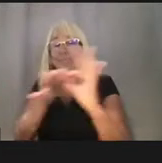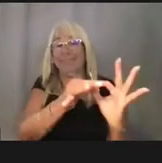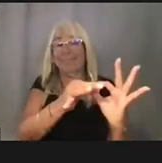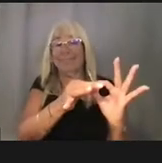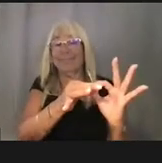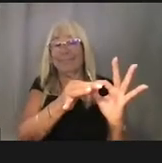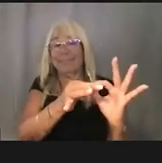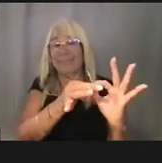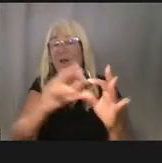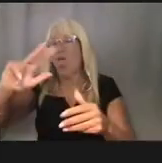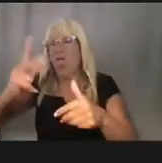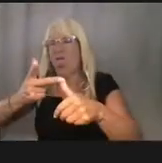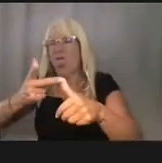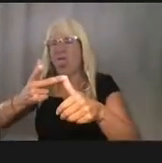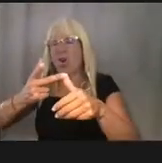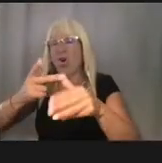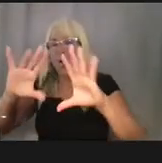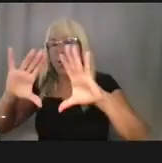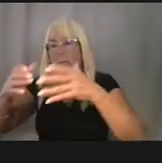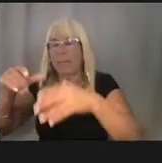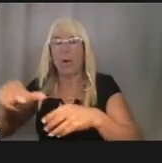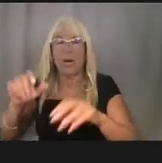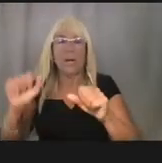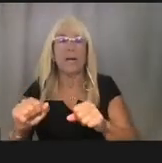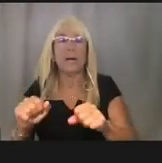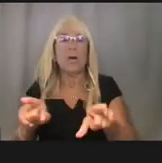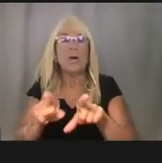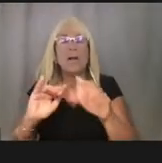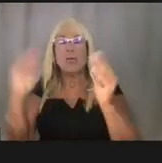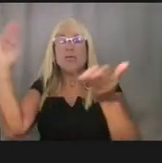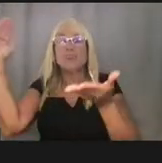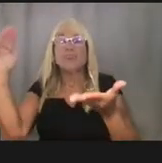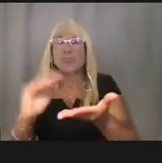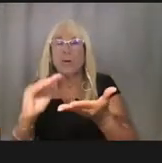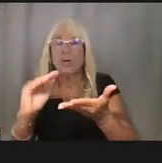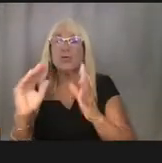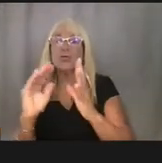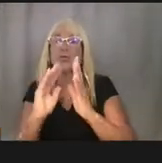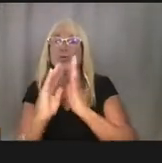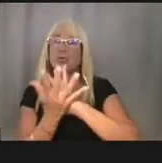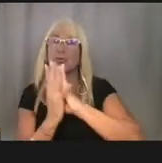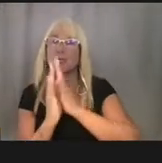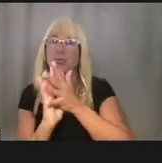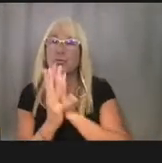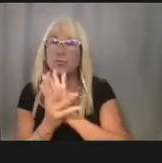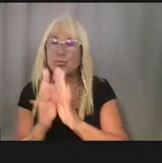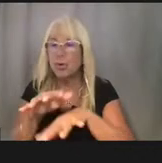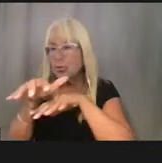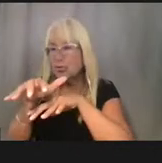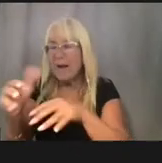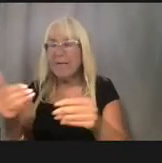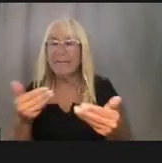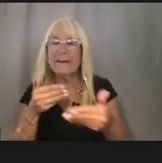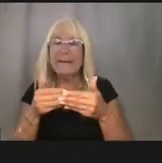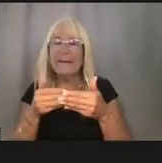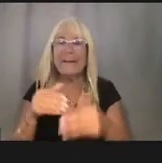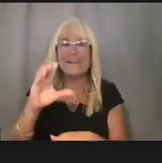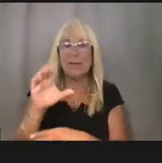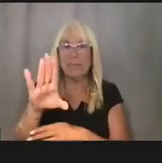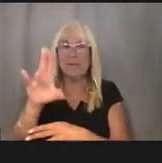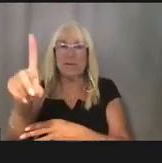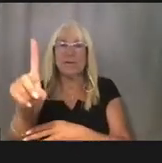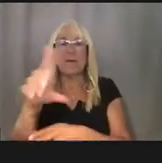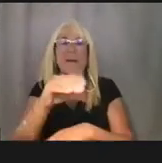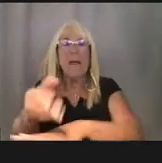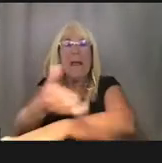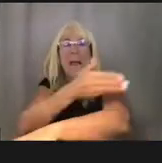the benefits of the program would include reduced vehicular traffic in and near the Manhattan Central business district improved travel times within the Manhattan